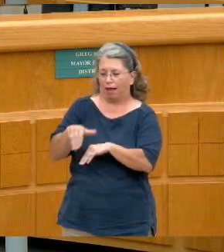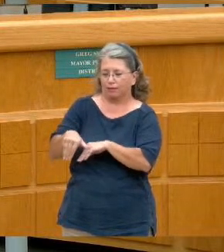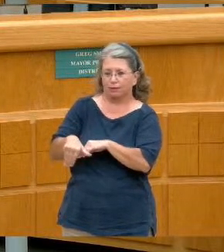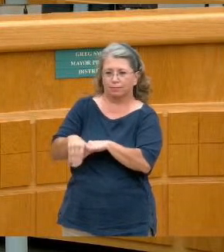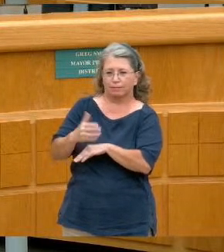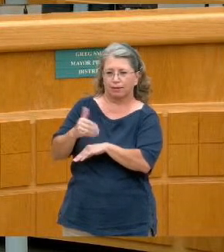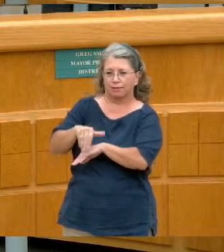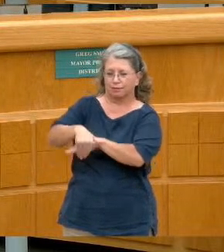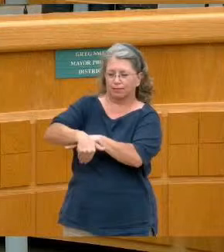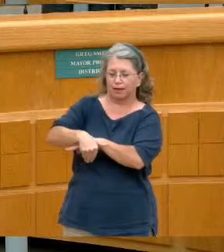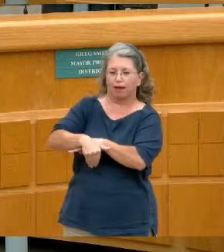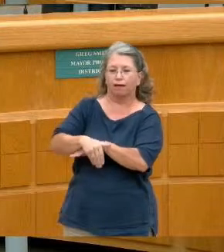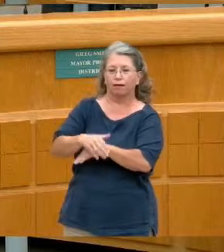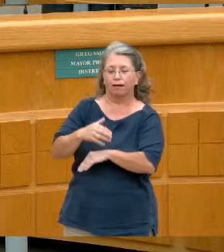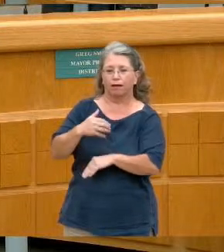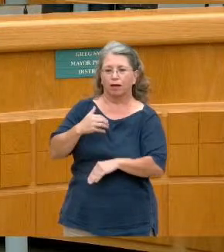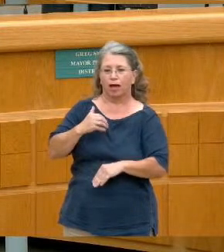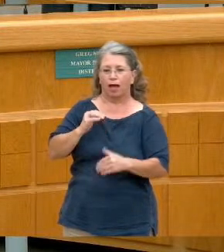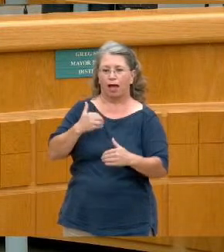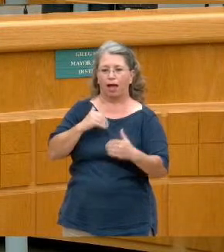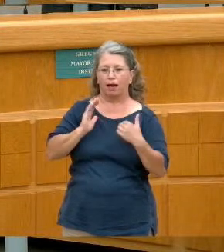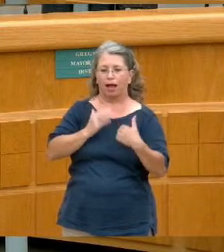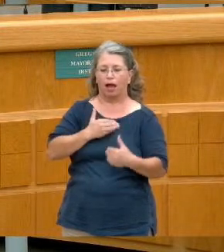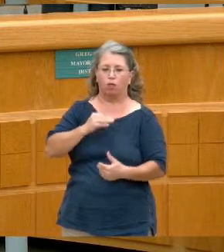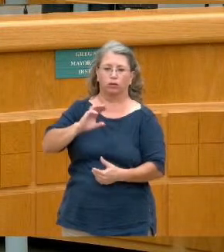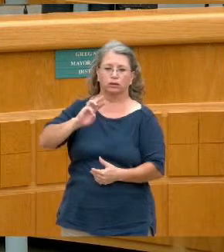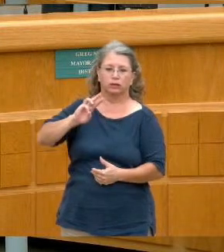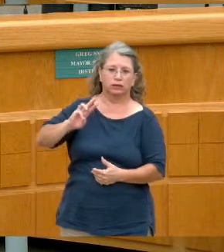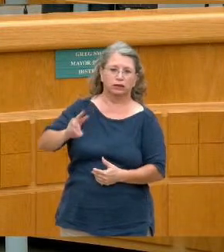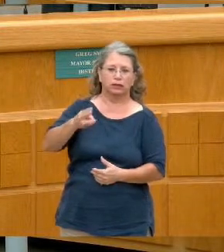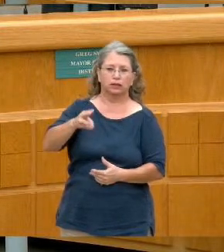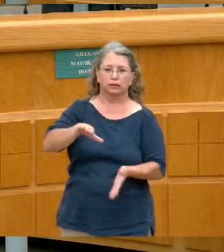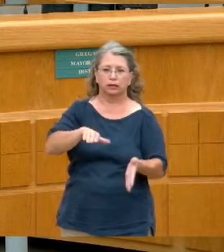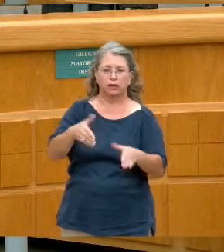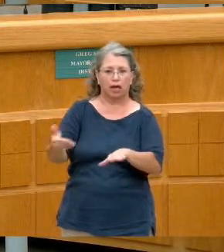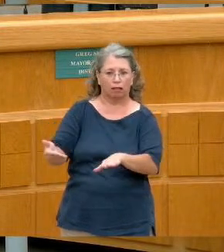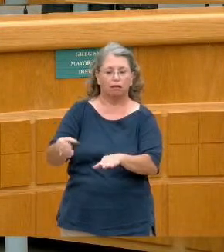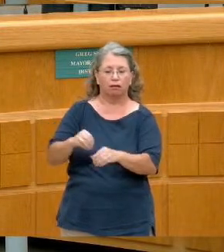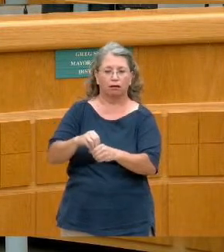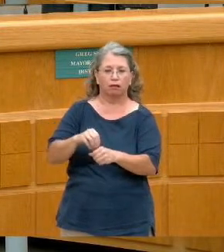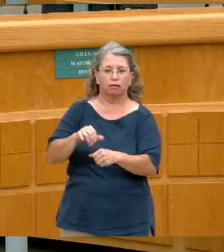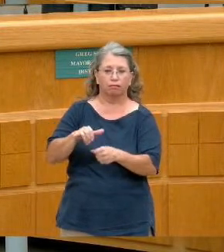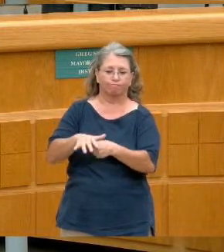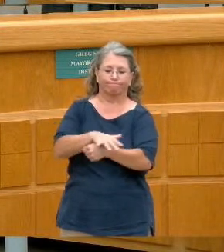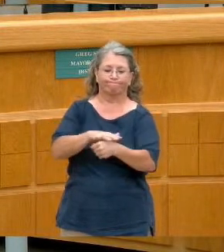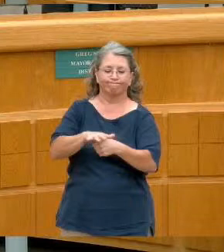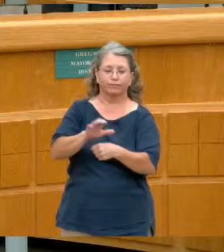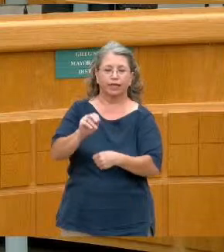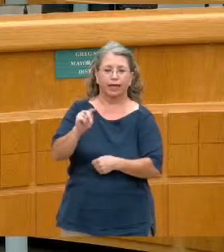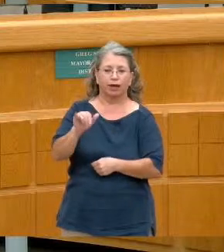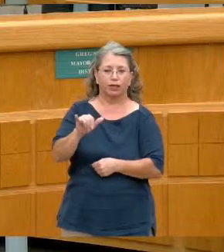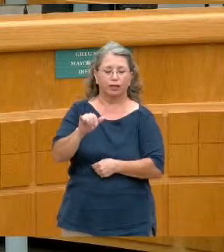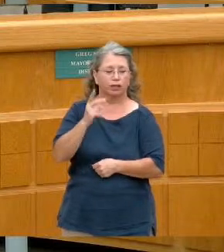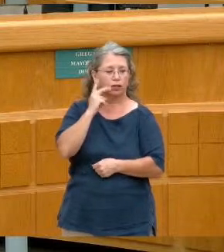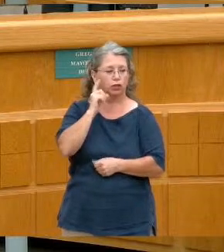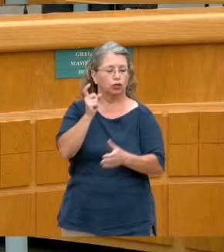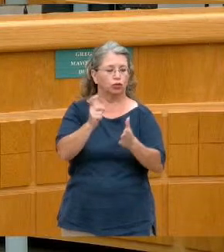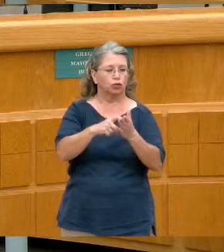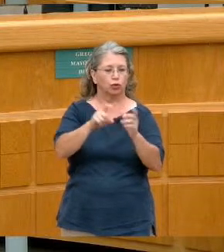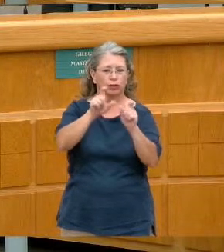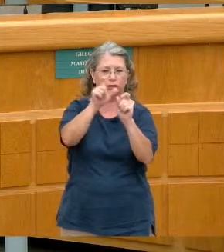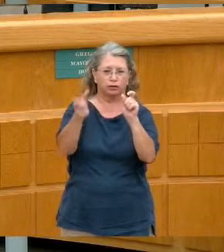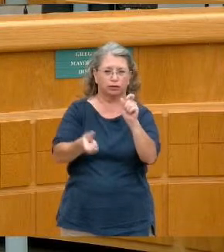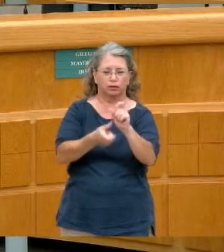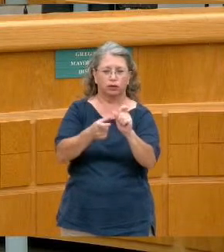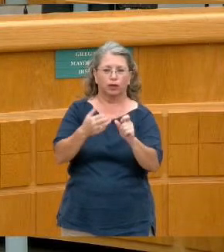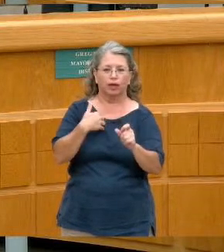today a 6th death in Nueces County. So a total of 6 deaths for the county. You can see on the donut, we have